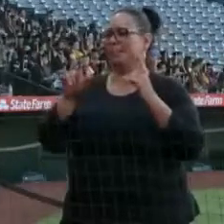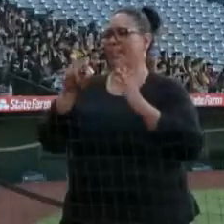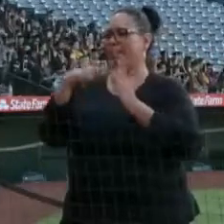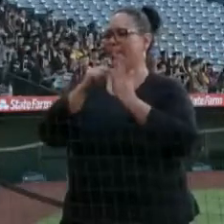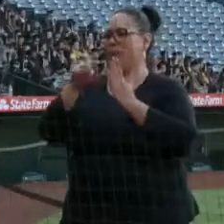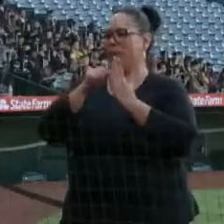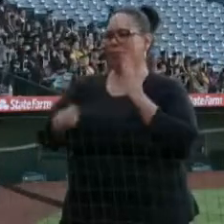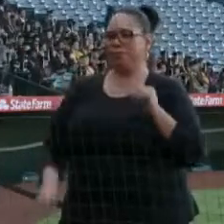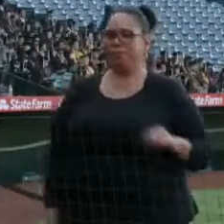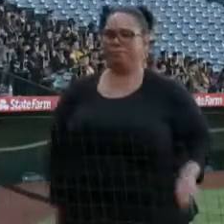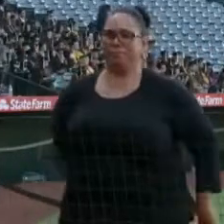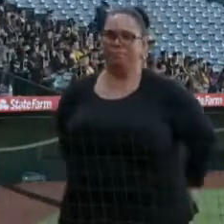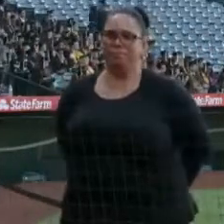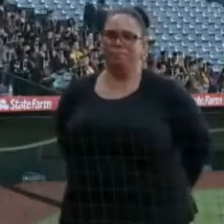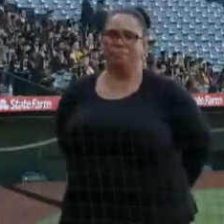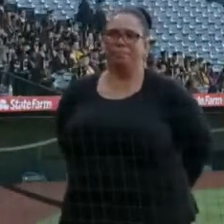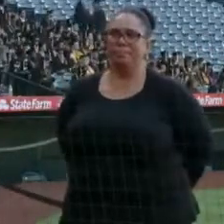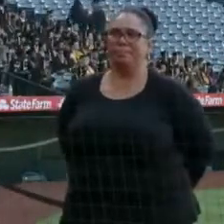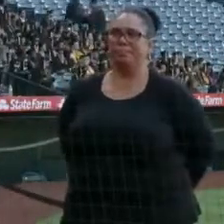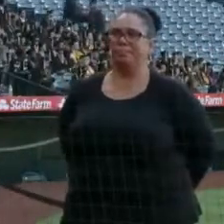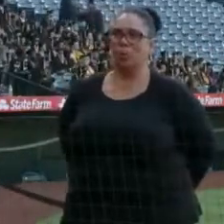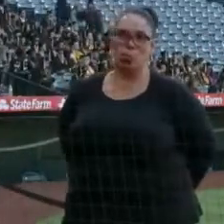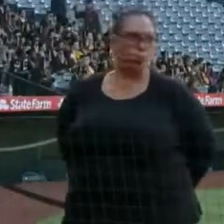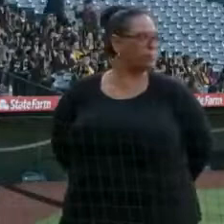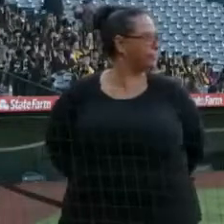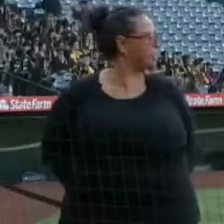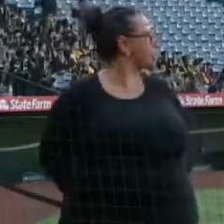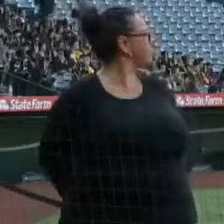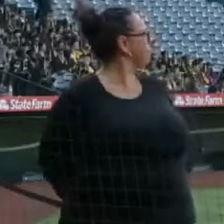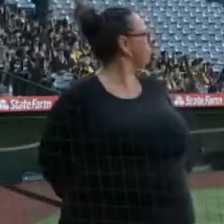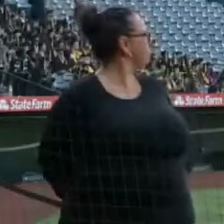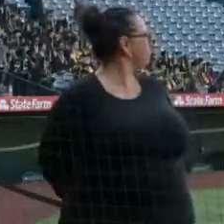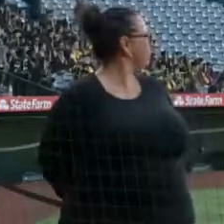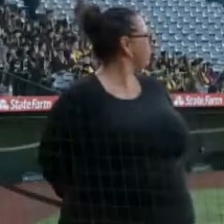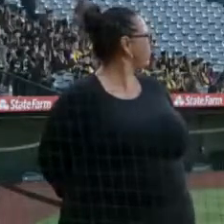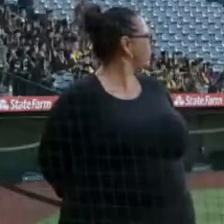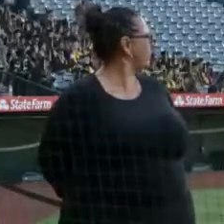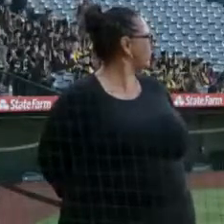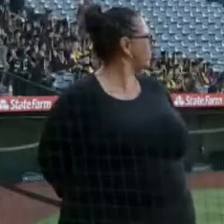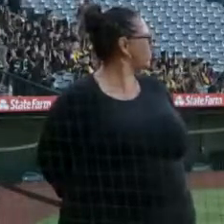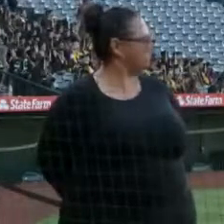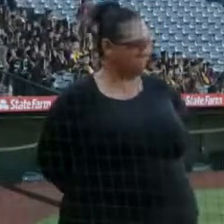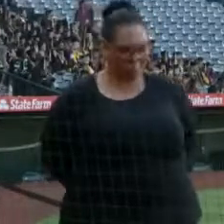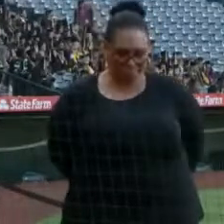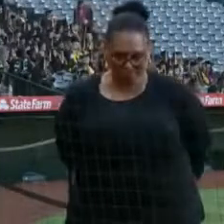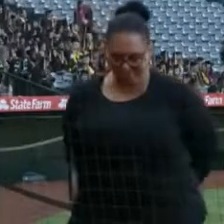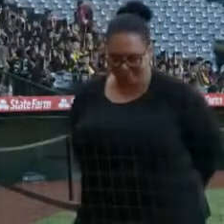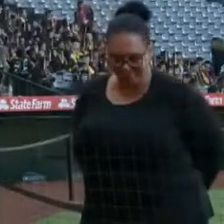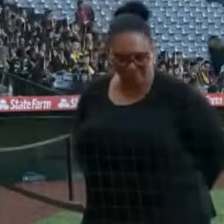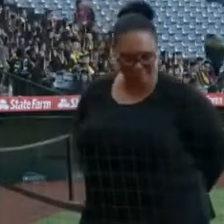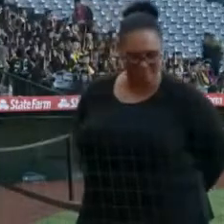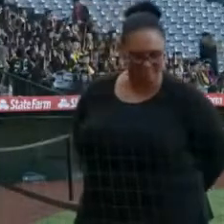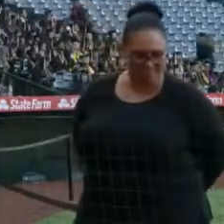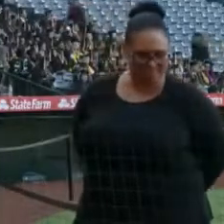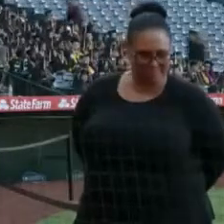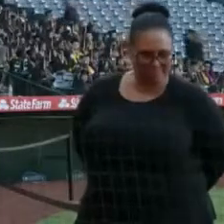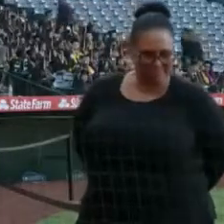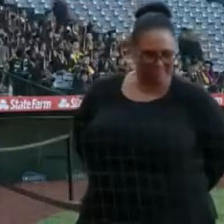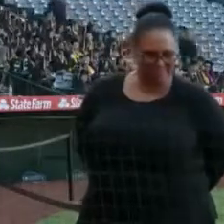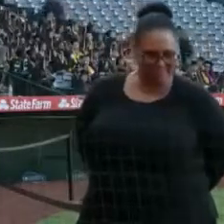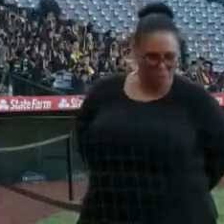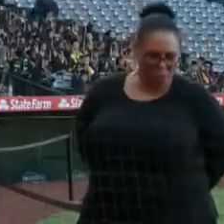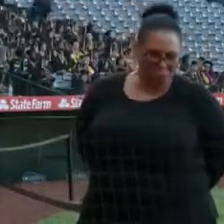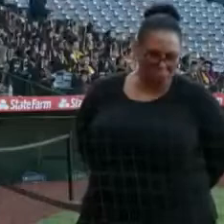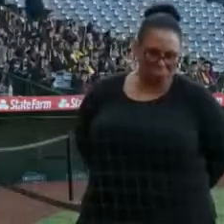For the Orange County Sons and Daughters of Italy Lodge Endowed Student Award, the recipient is Samantha Garcia